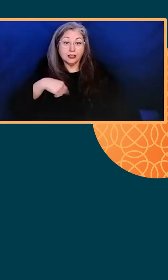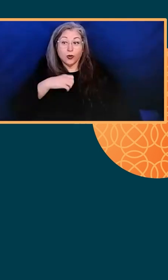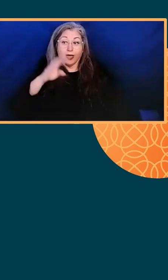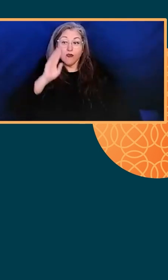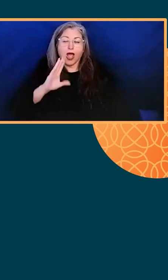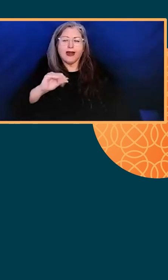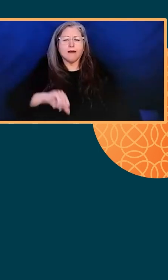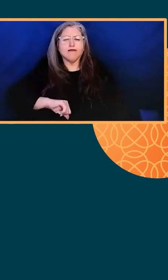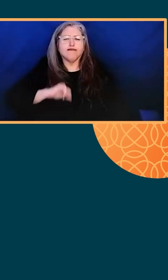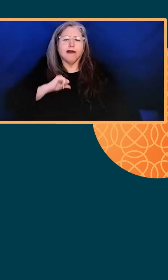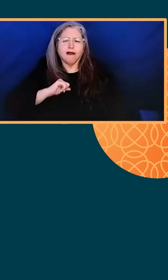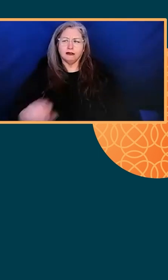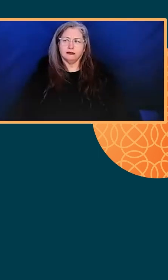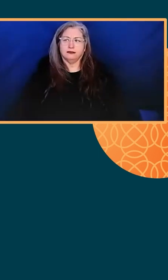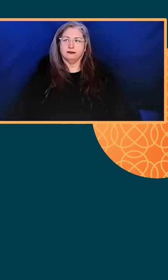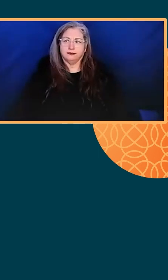of who we are.